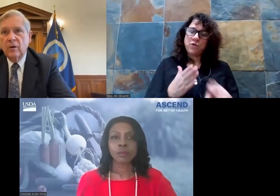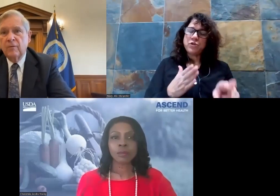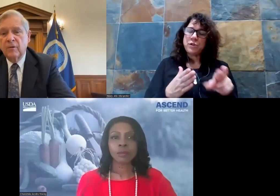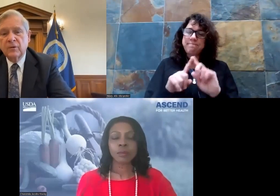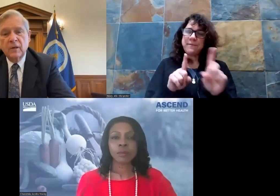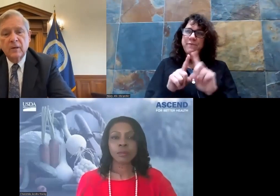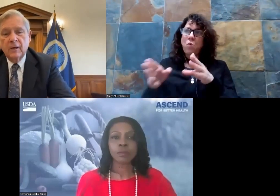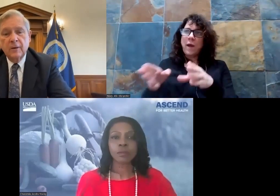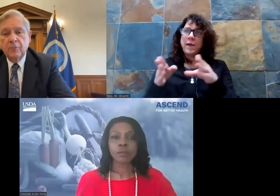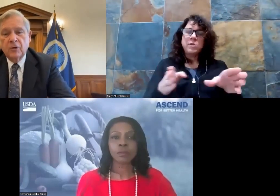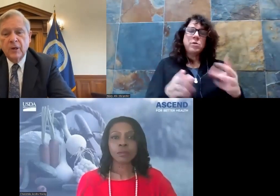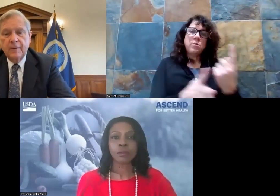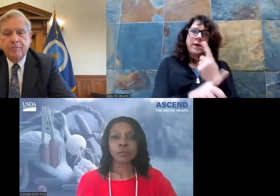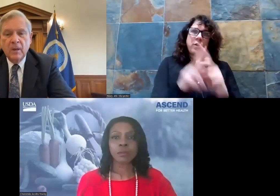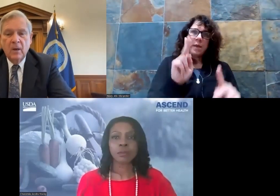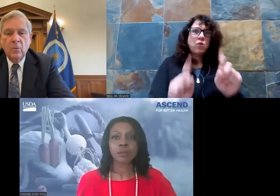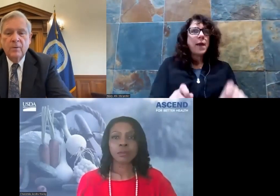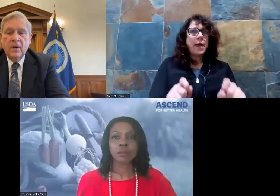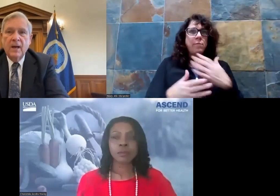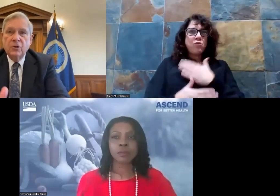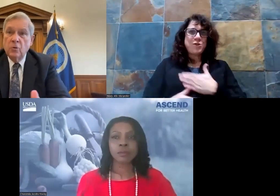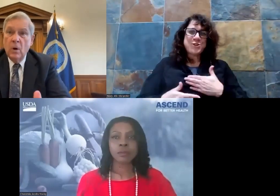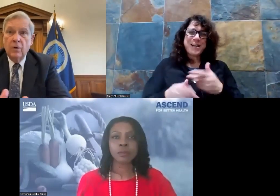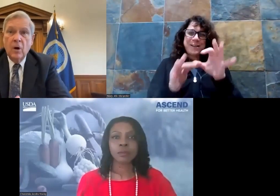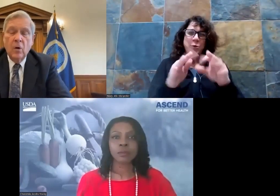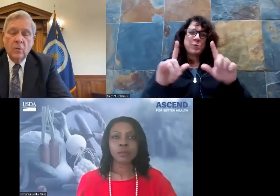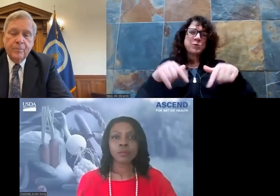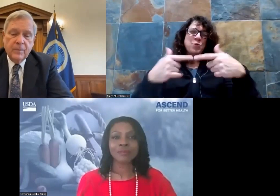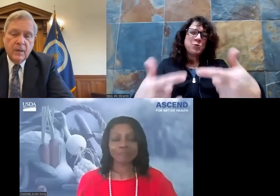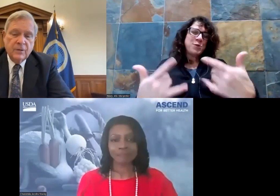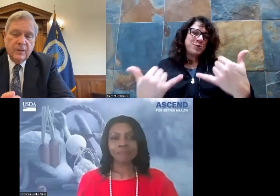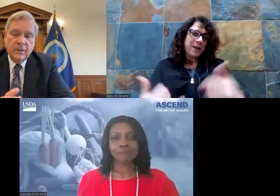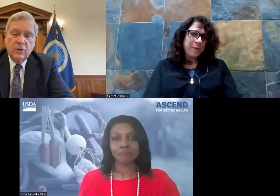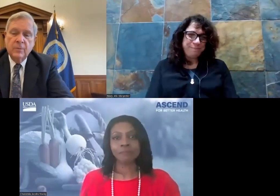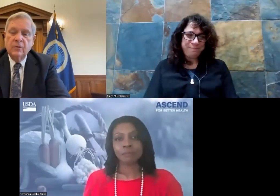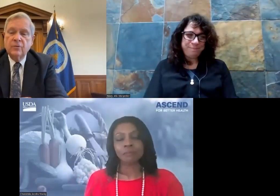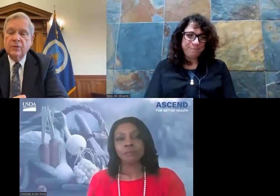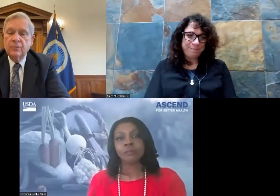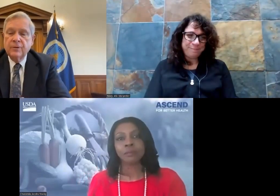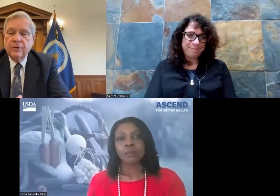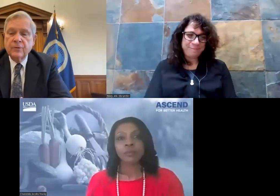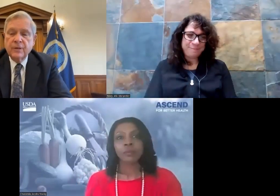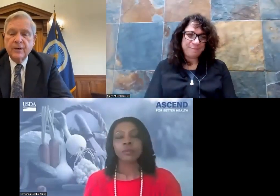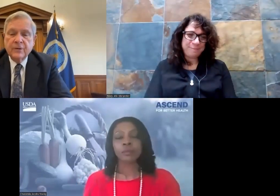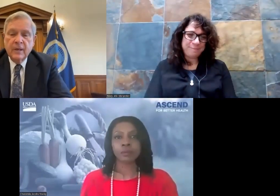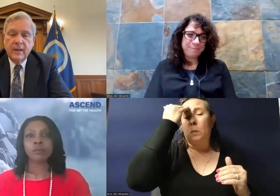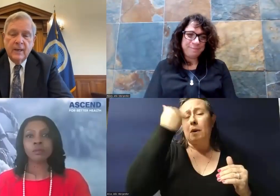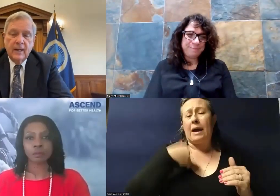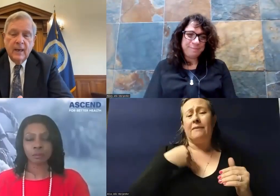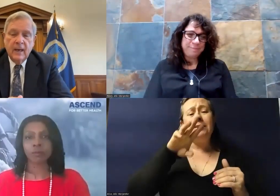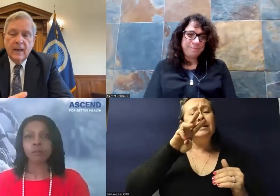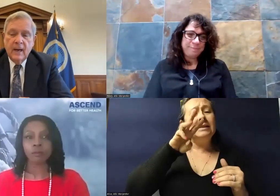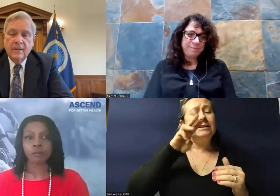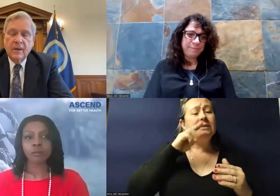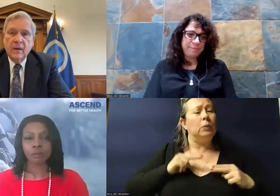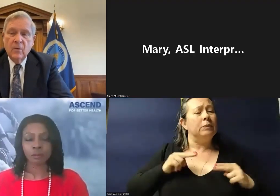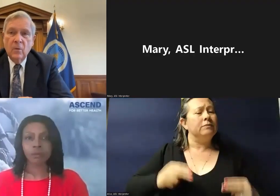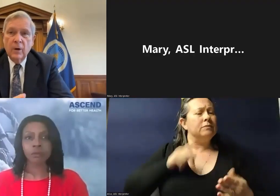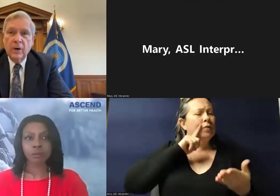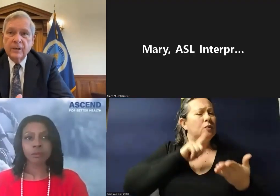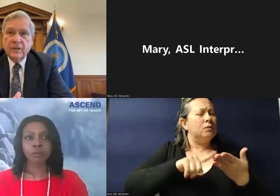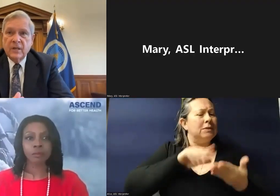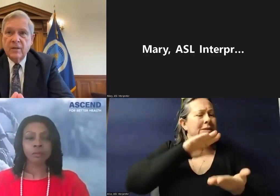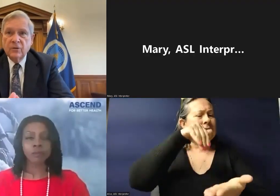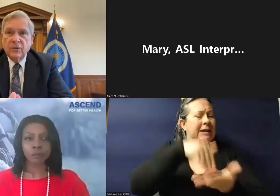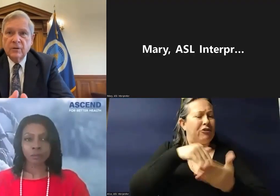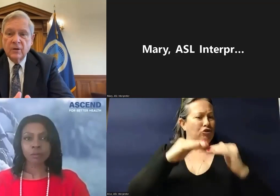which ordinary folks can appreciate. We've got, as you well know, six human nutrition research centers. And I think